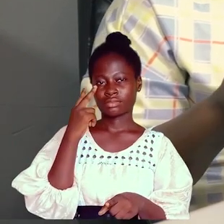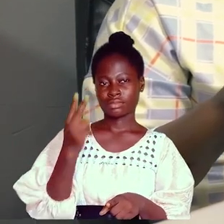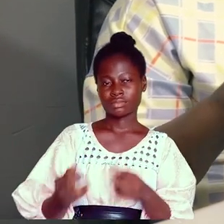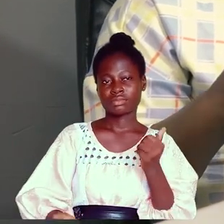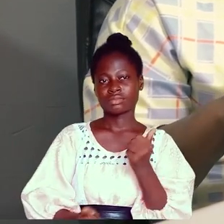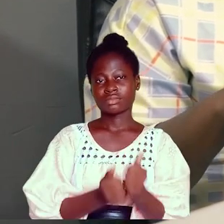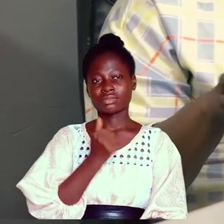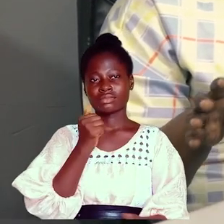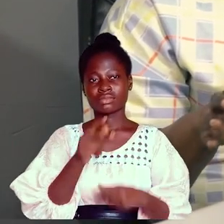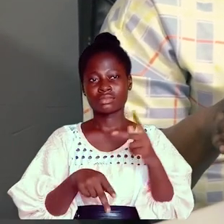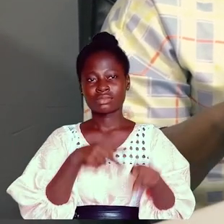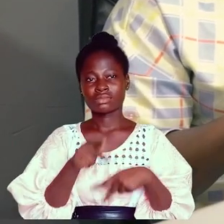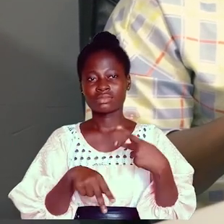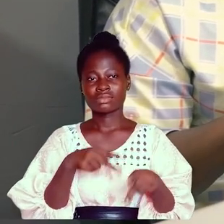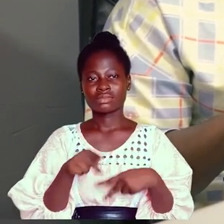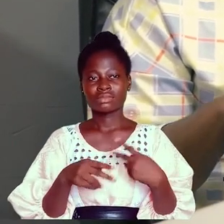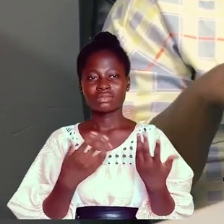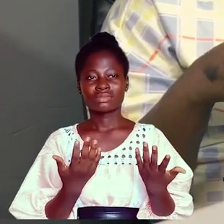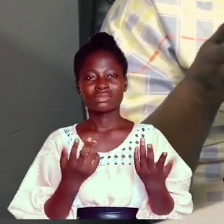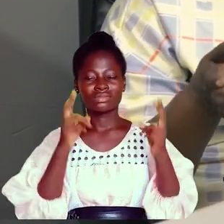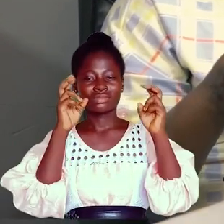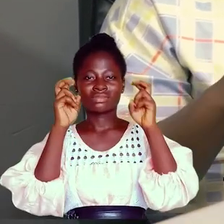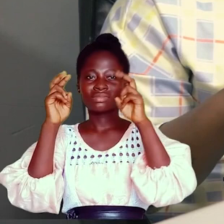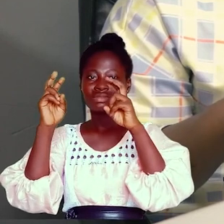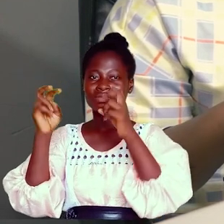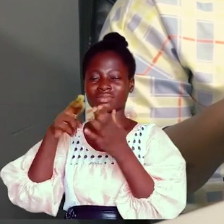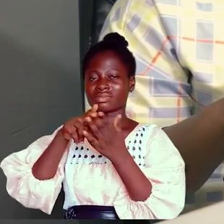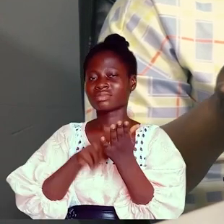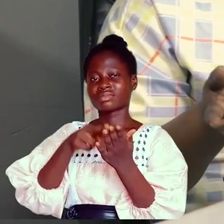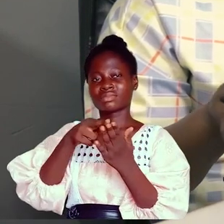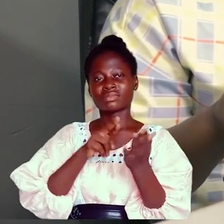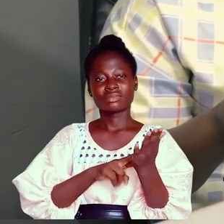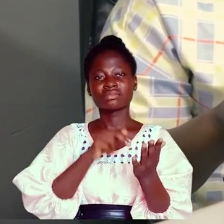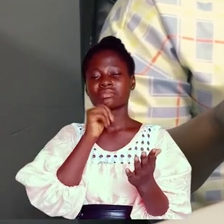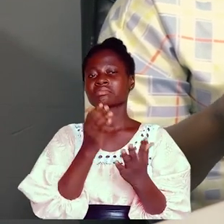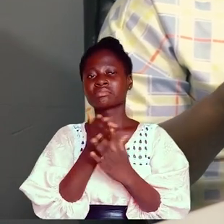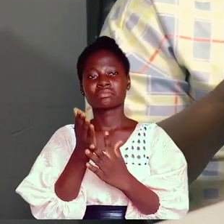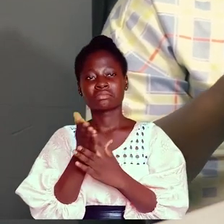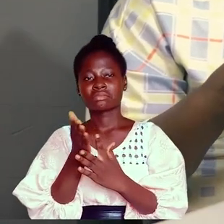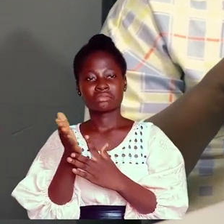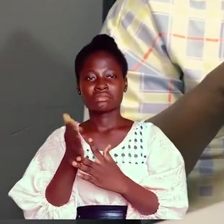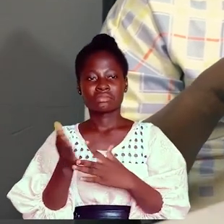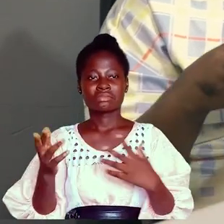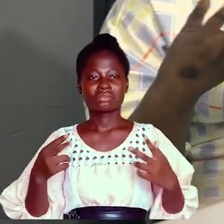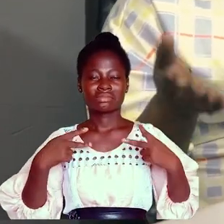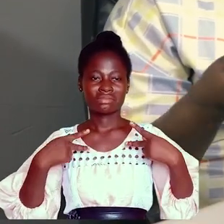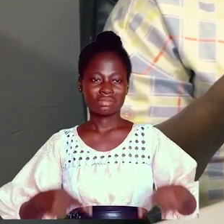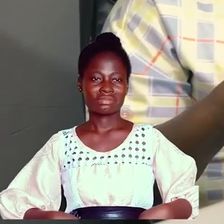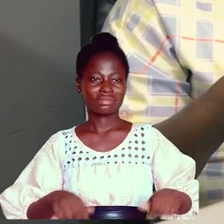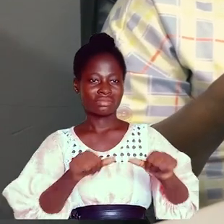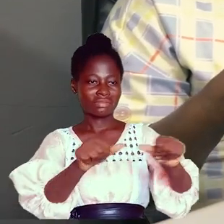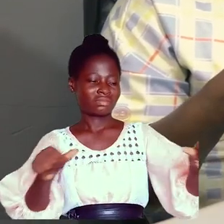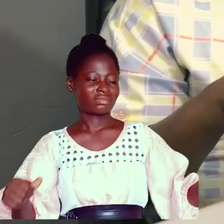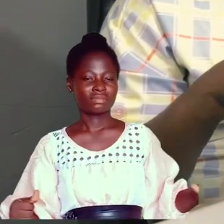is that most of these institutions where the issues are to be reported are not accessible in terms of the